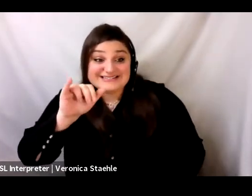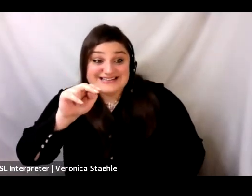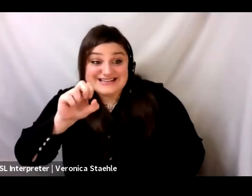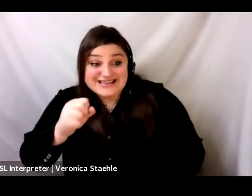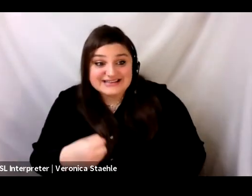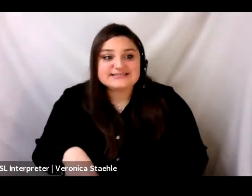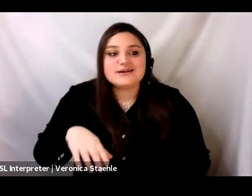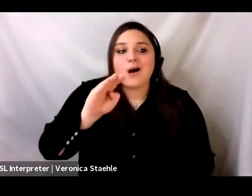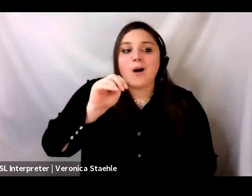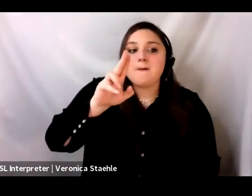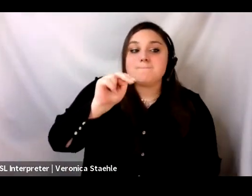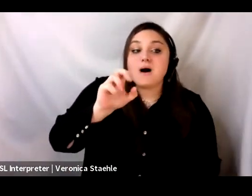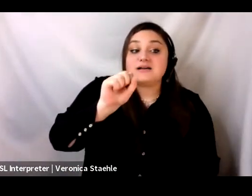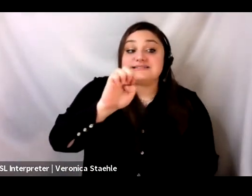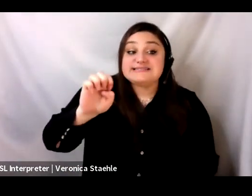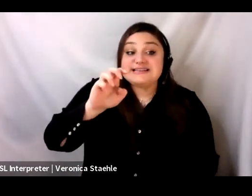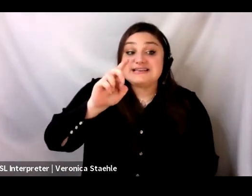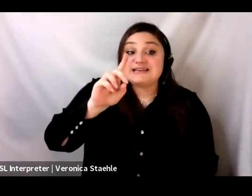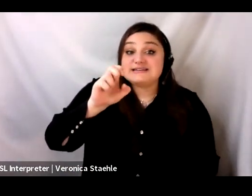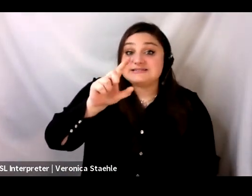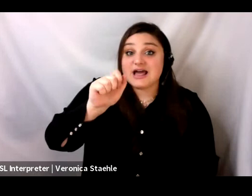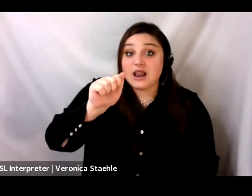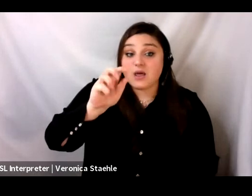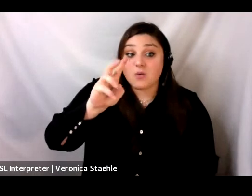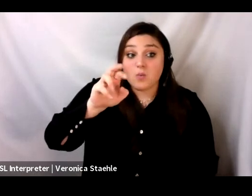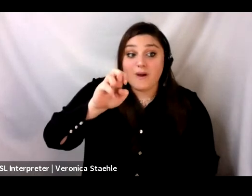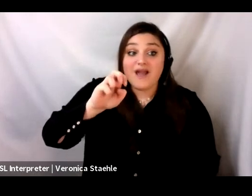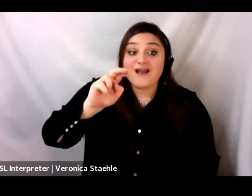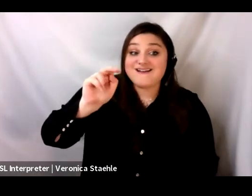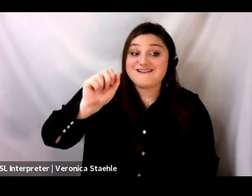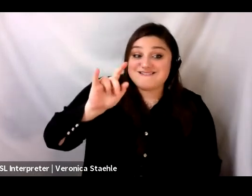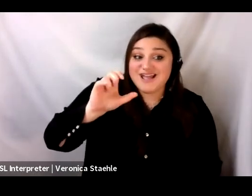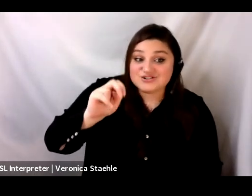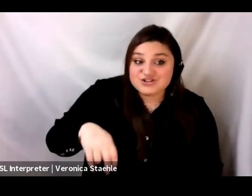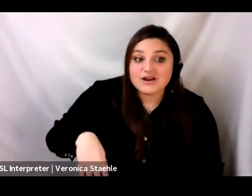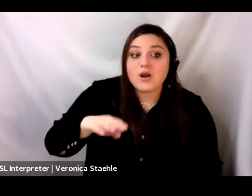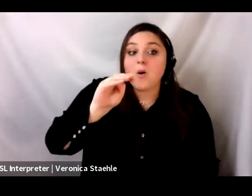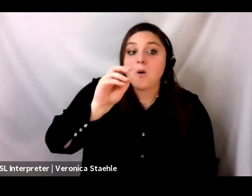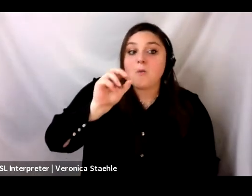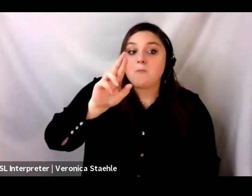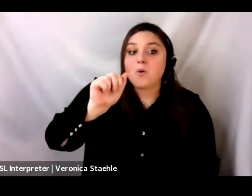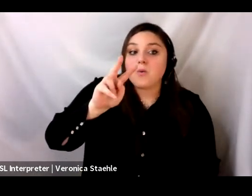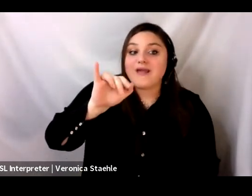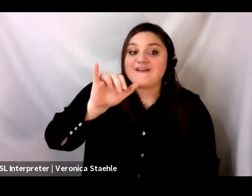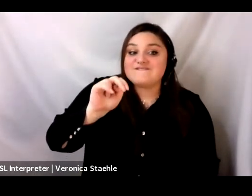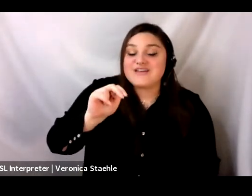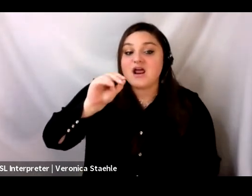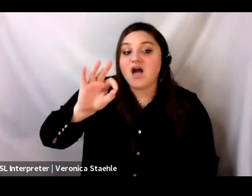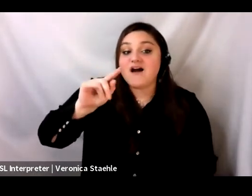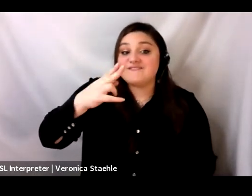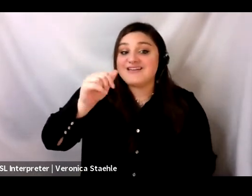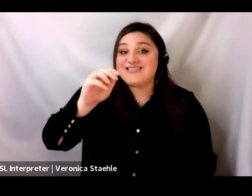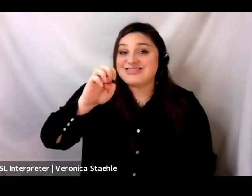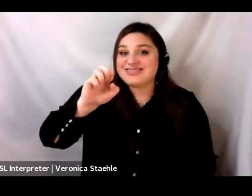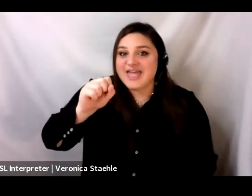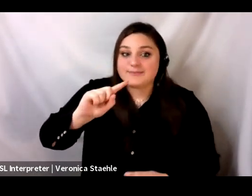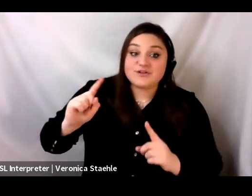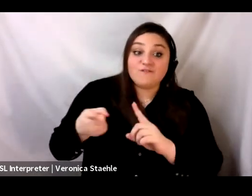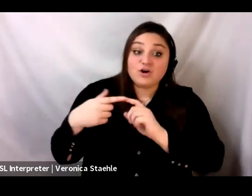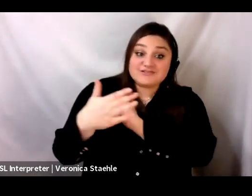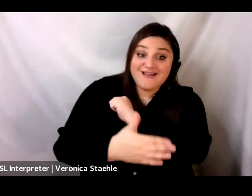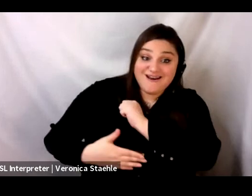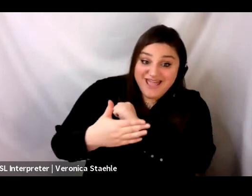in Canada, the Muncie-Delaware Nation, Moravian of the Thames First Nation, and the Delaware of Six